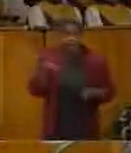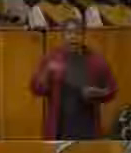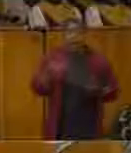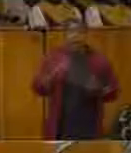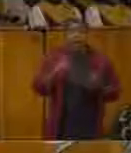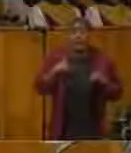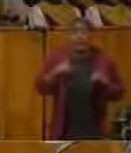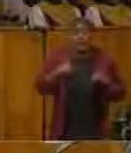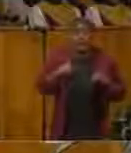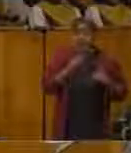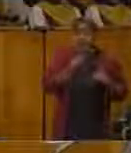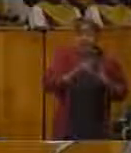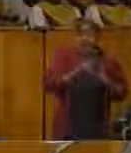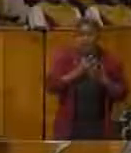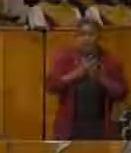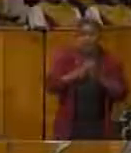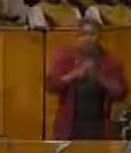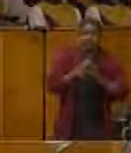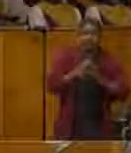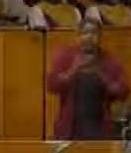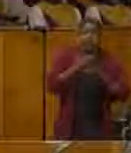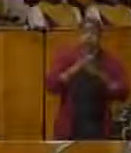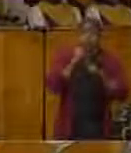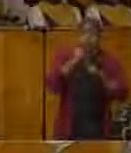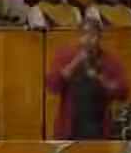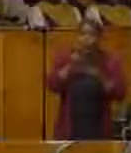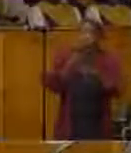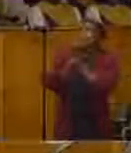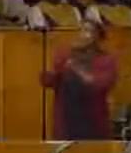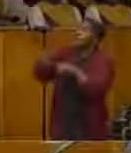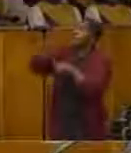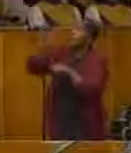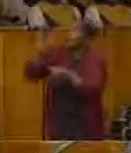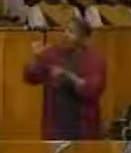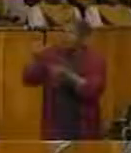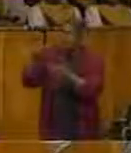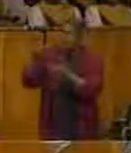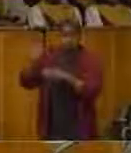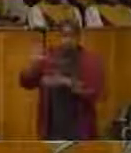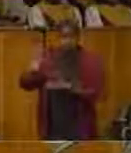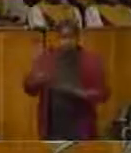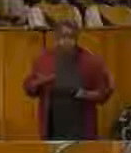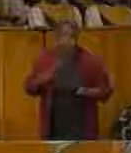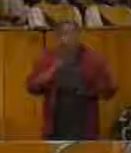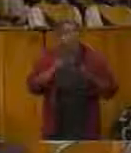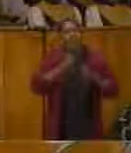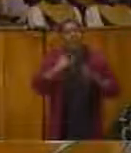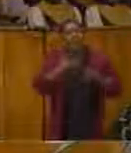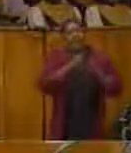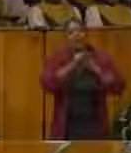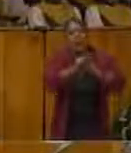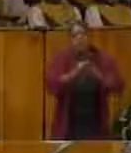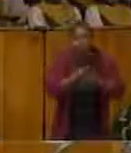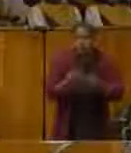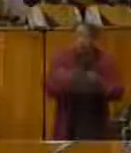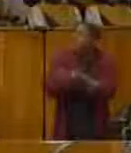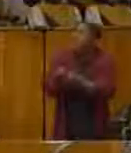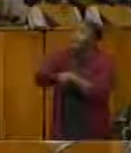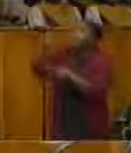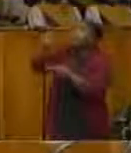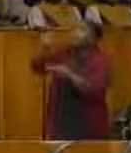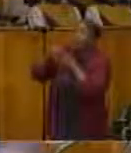Let me make ways for you the way he made ways for you. Let me guide you the way he guided